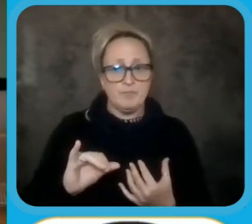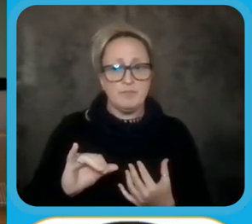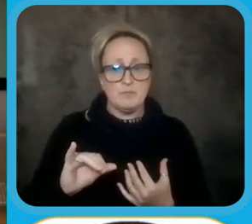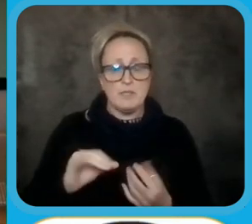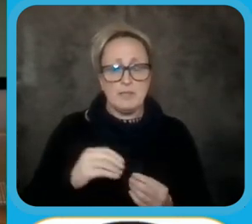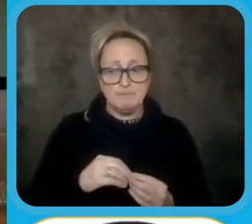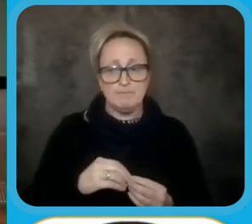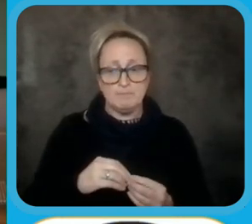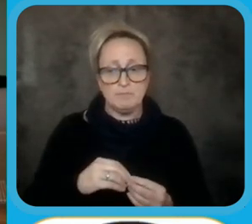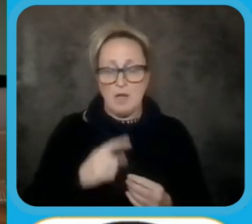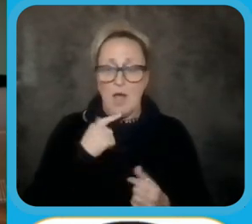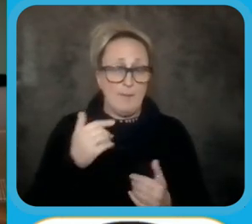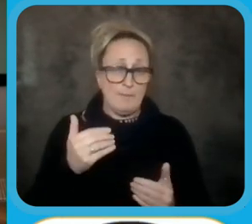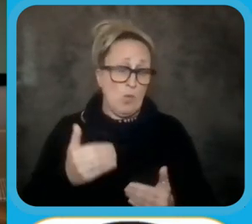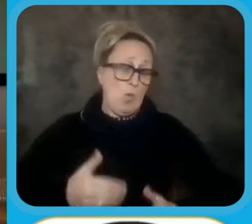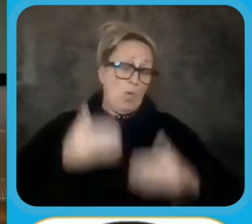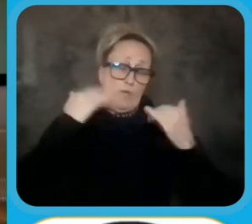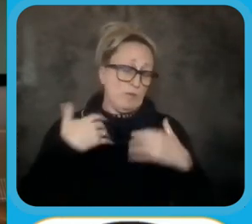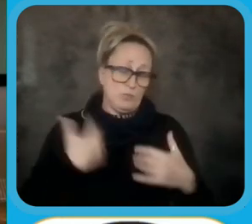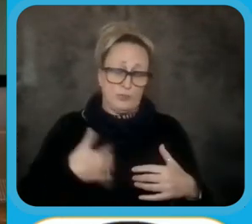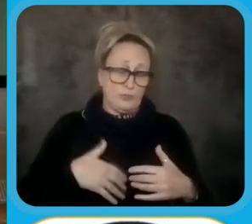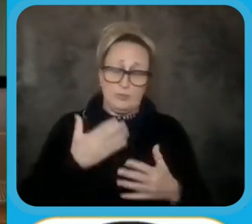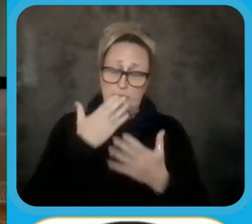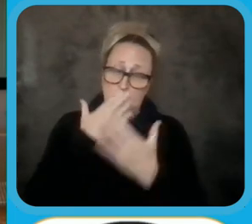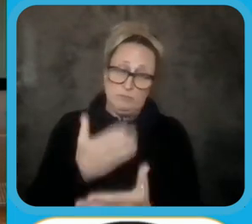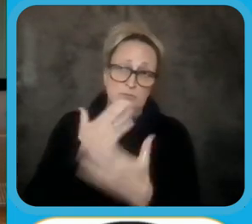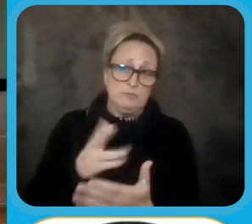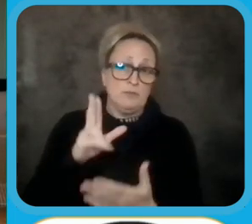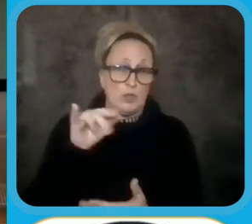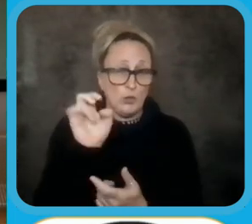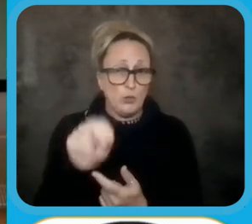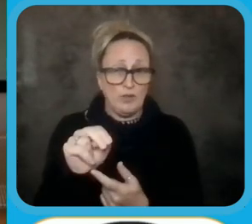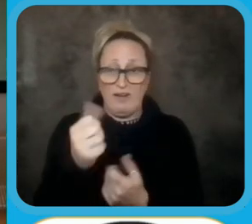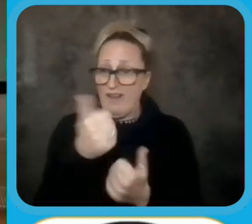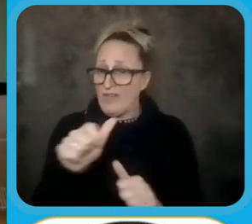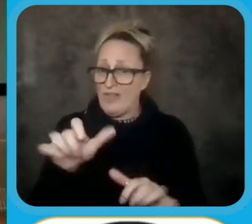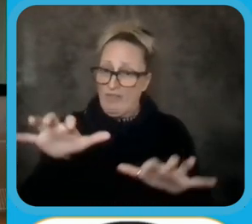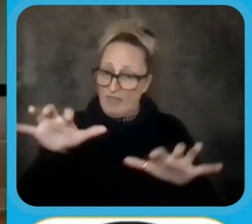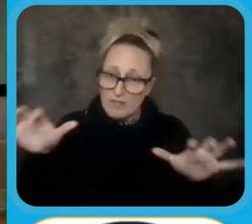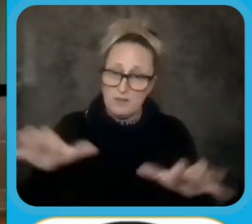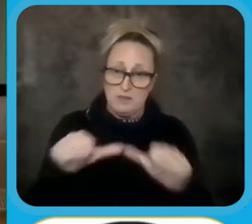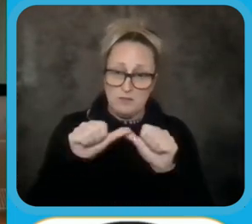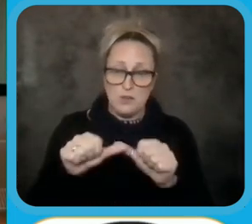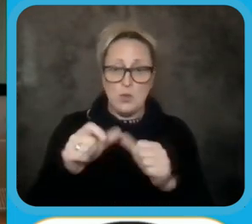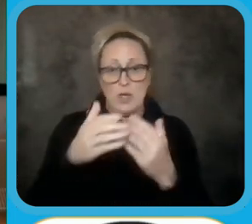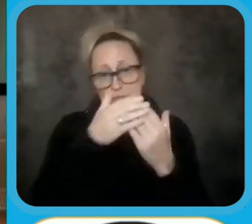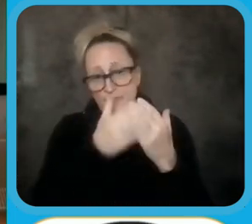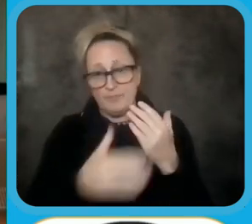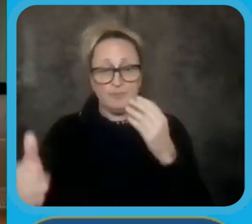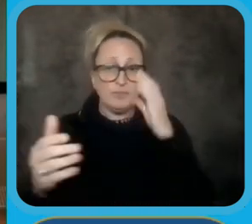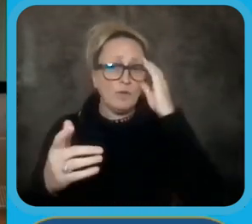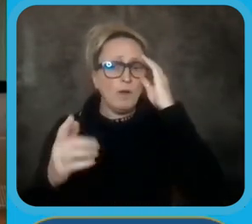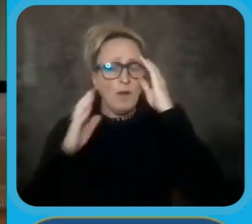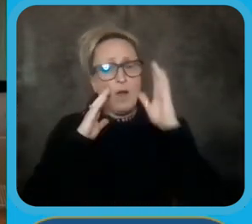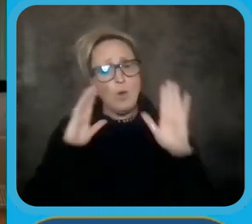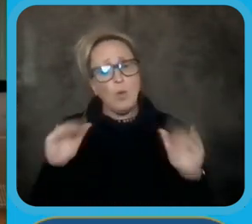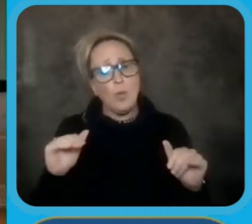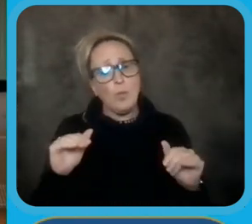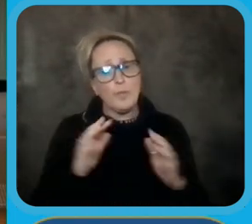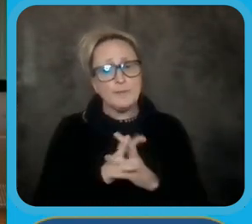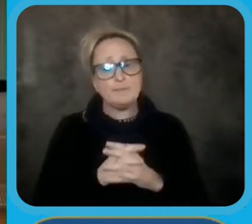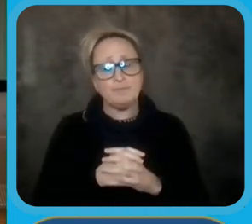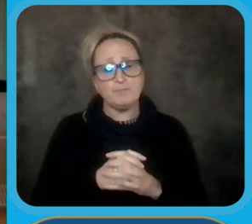I'm overwhelmingly appreciative of the union and everything they continue to do. And going forward, I just hope